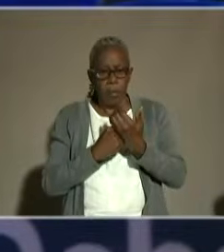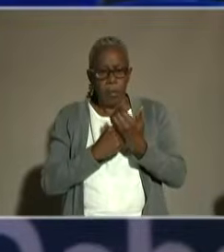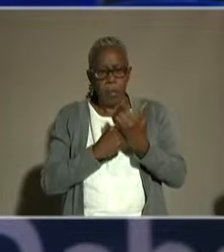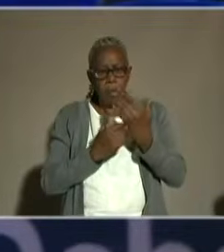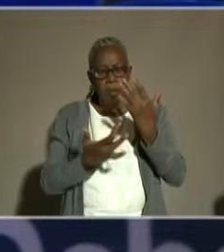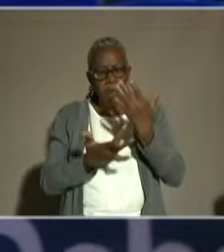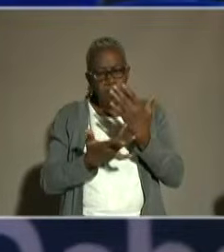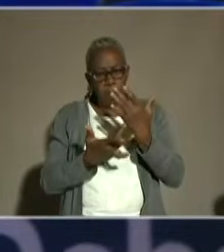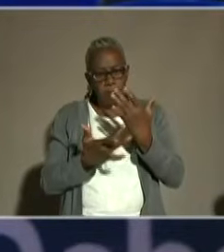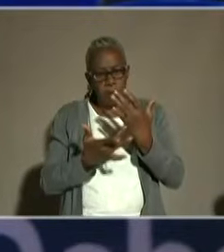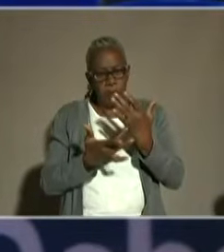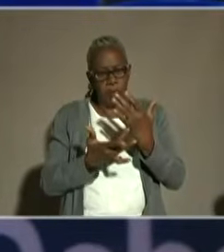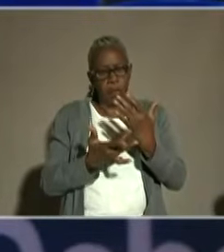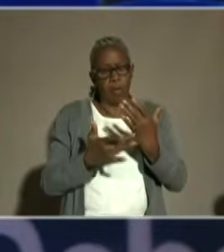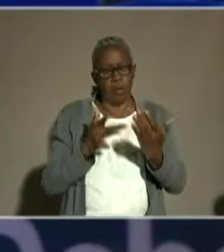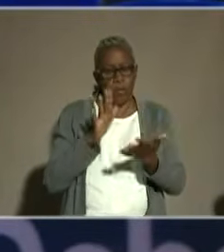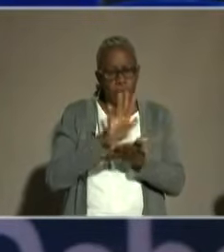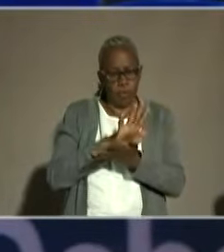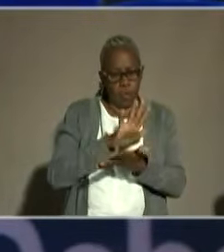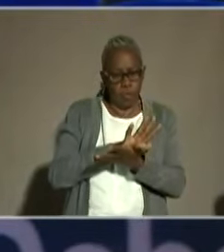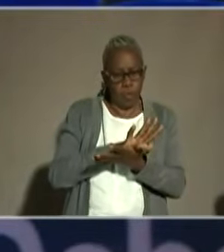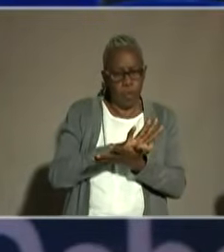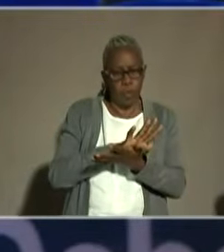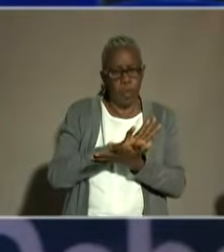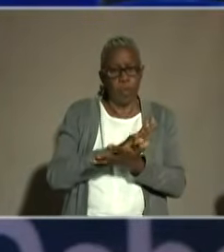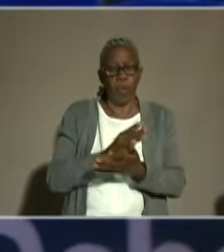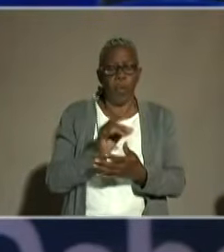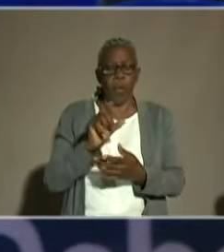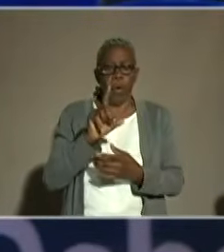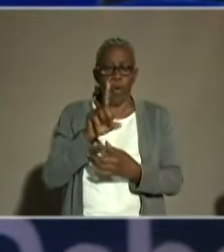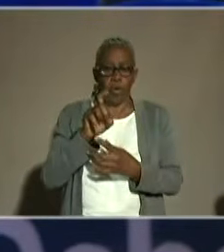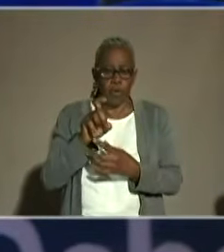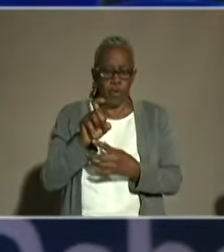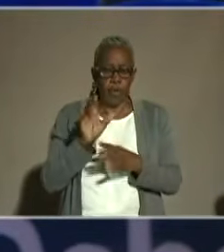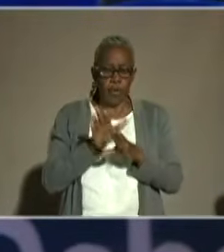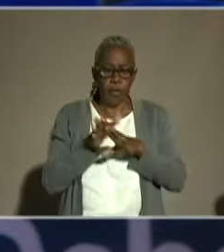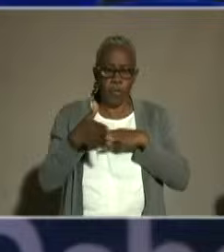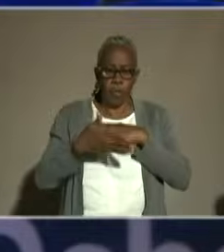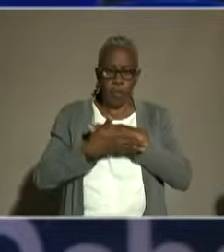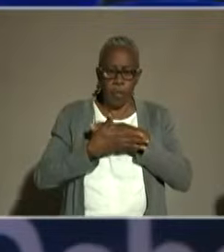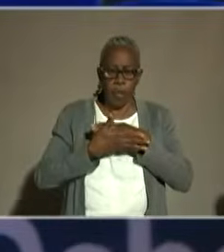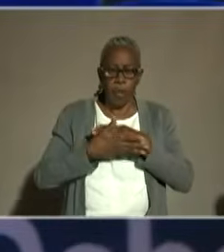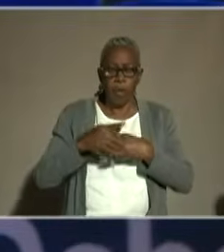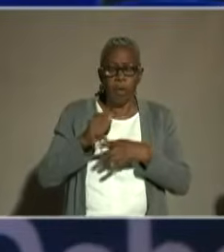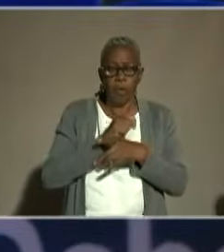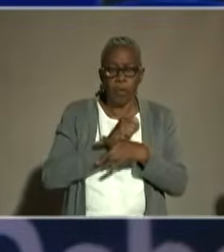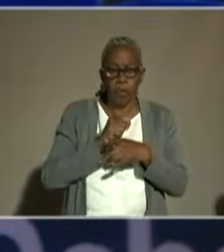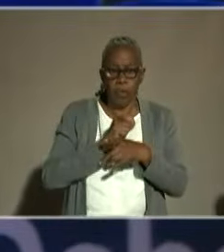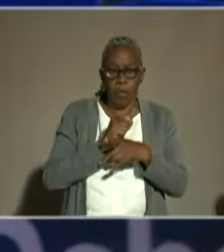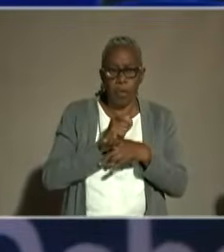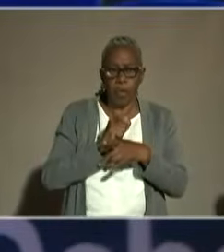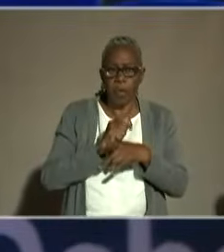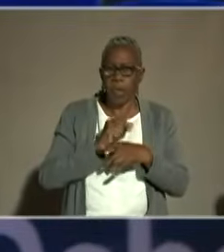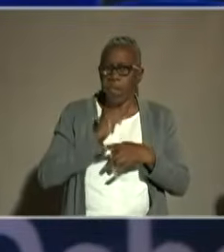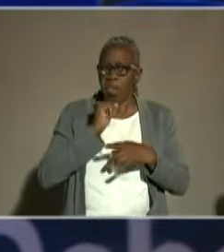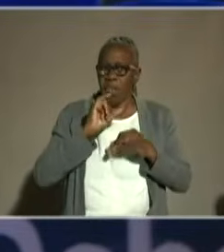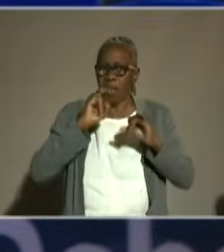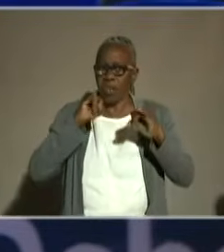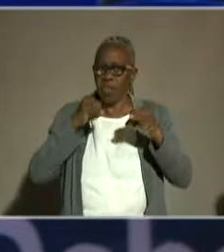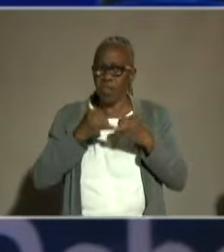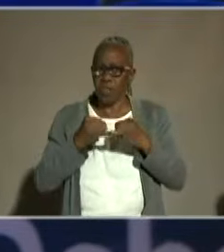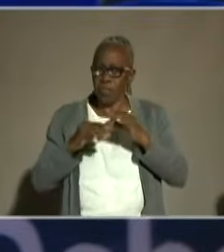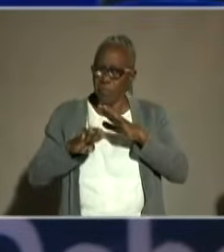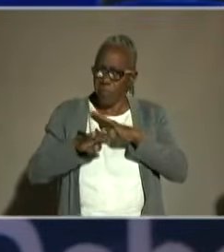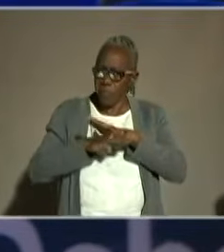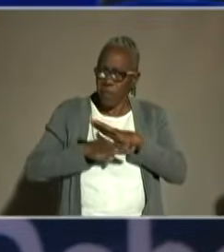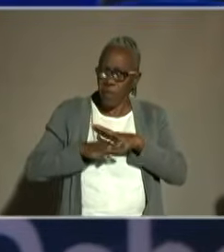academy, the Amber Heart Academy, where hundreds of Jamaican youth are trained in not just the basics,